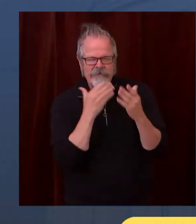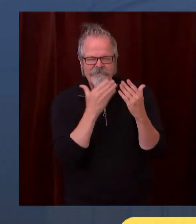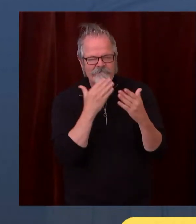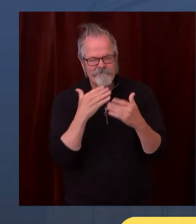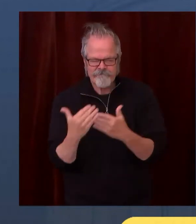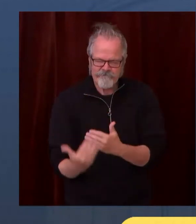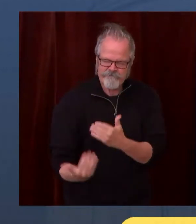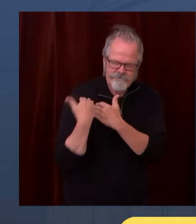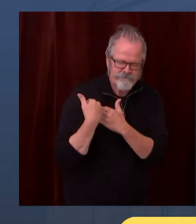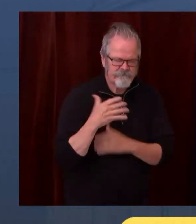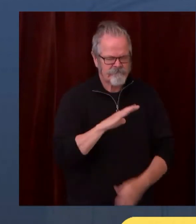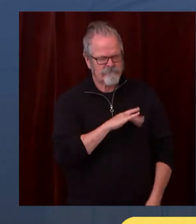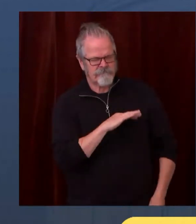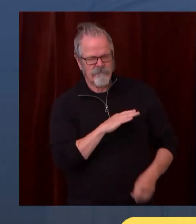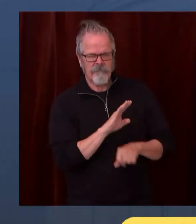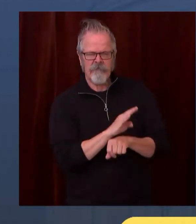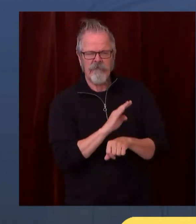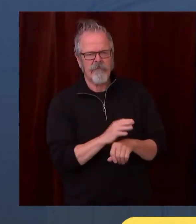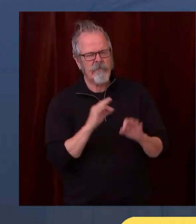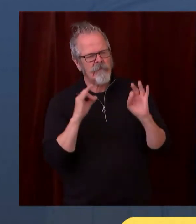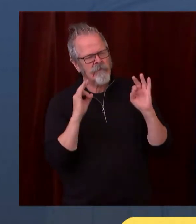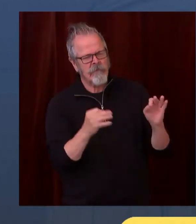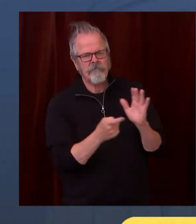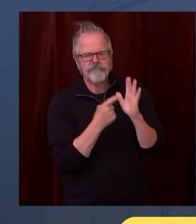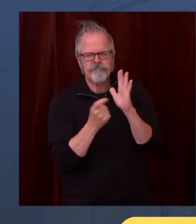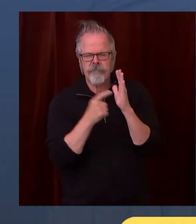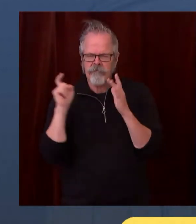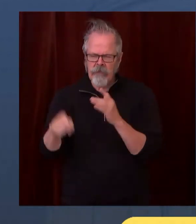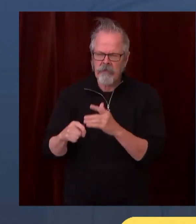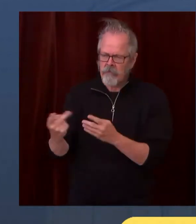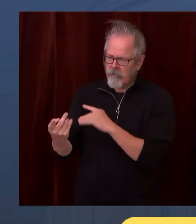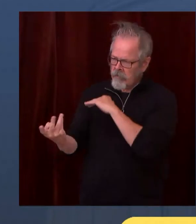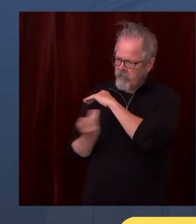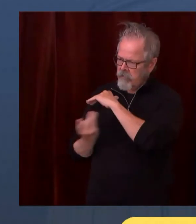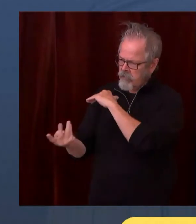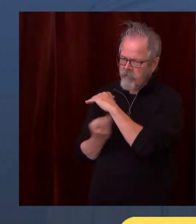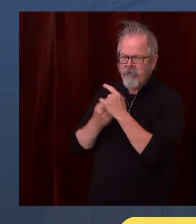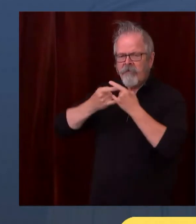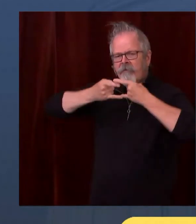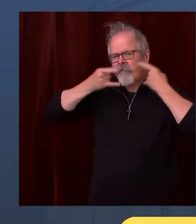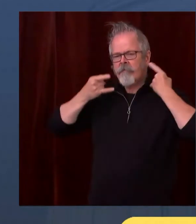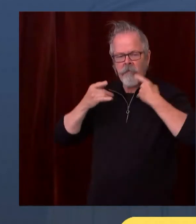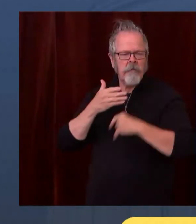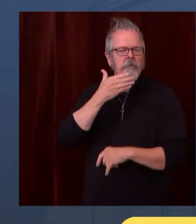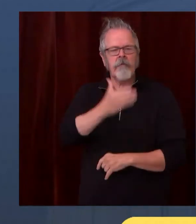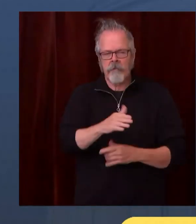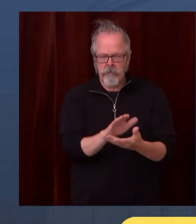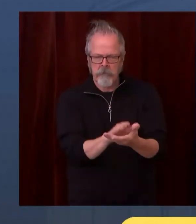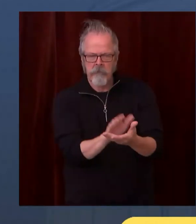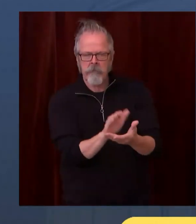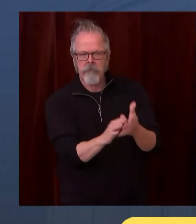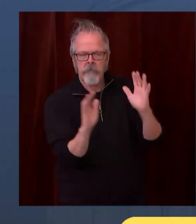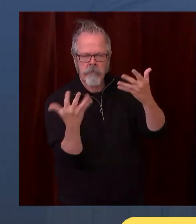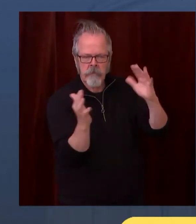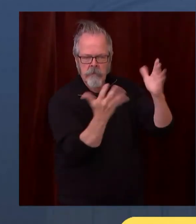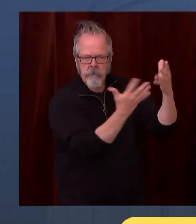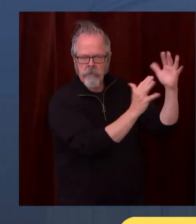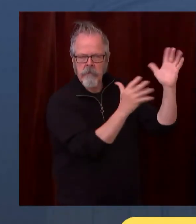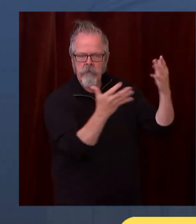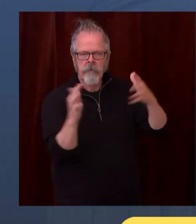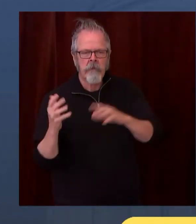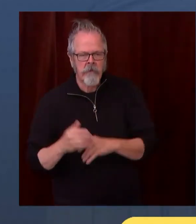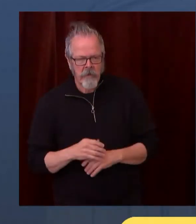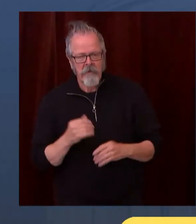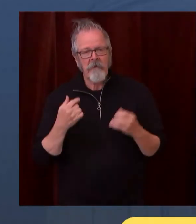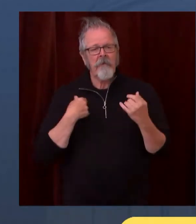from maybe 90-95% in many parts of our state, maybe only 70 in other places, but we hope that it will continue to